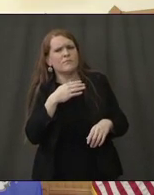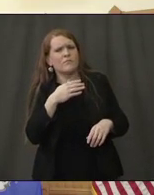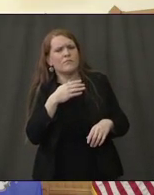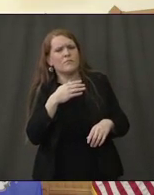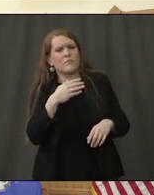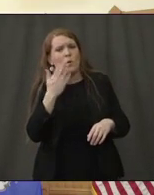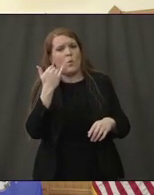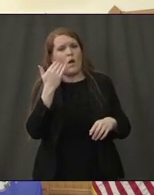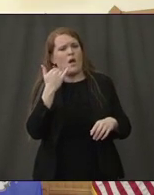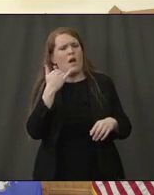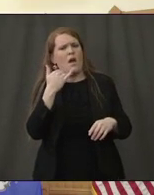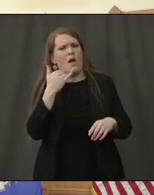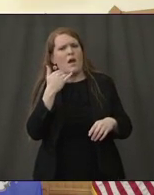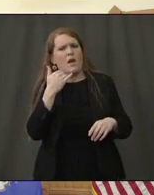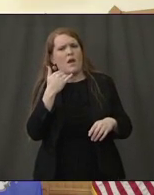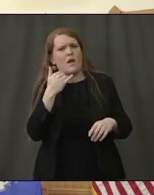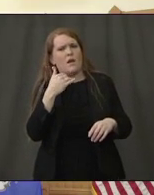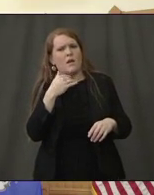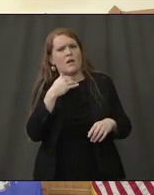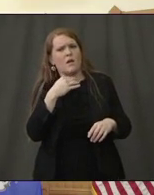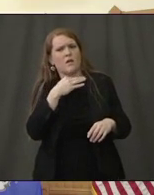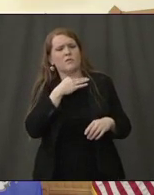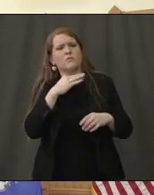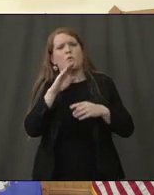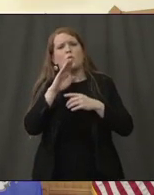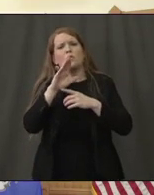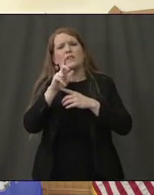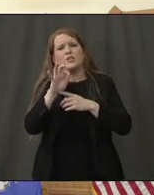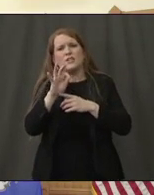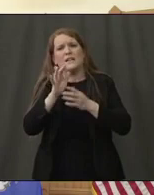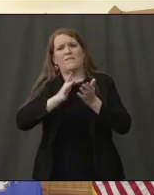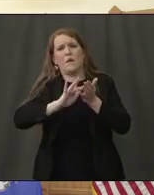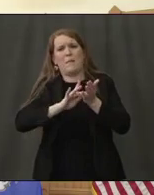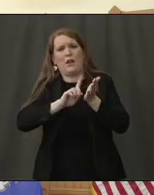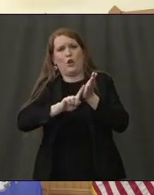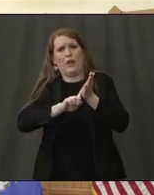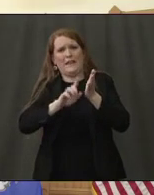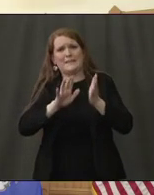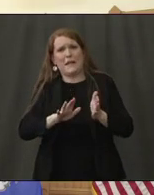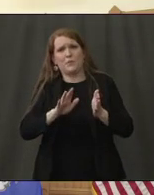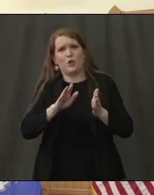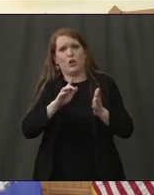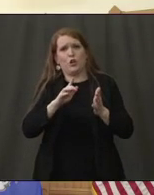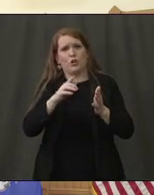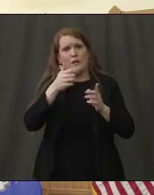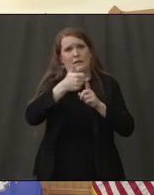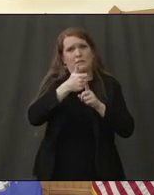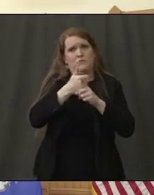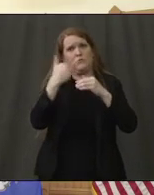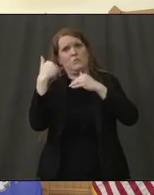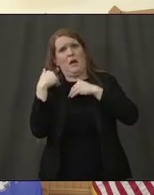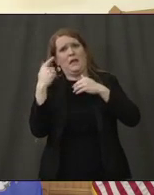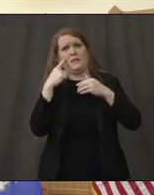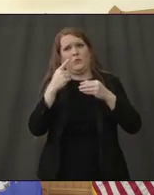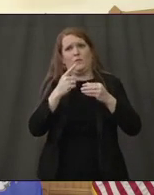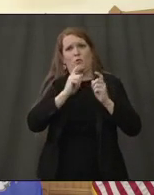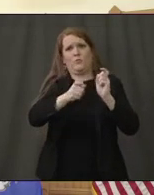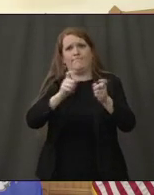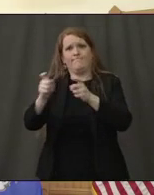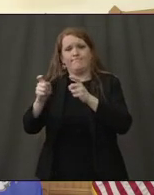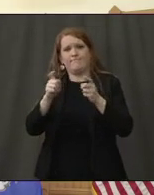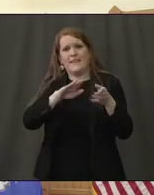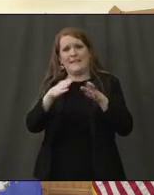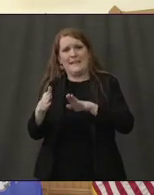compiled, since the Office of the Chief Medical Examiner is issuing the death certificates. Couldn't you just